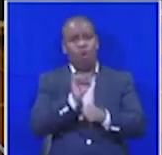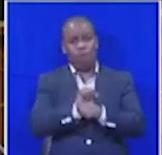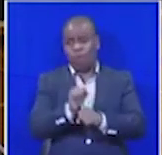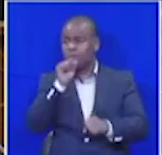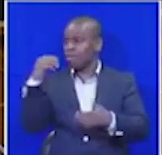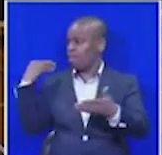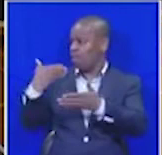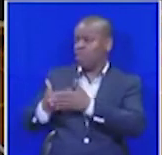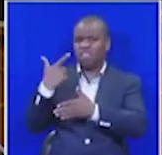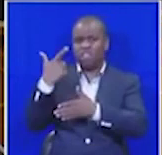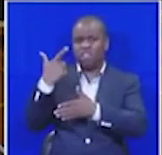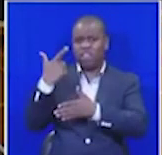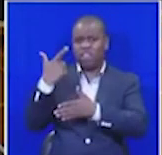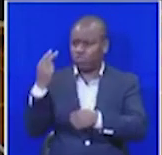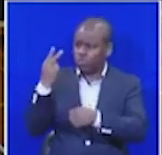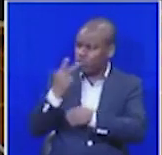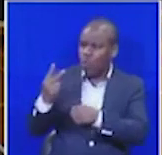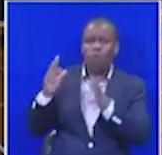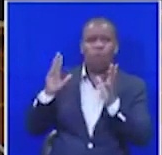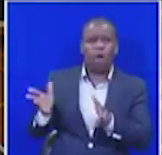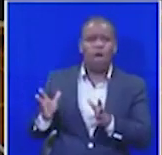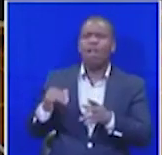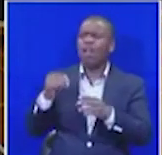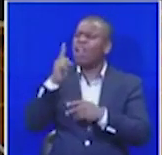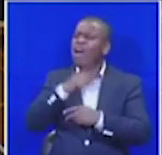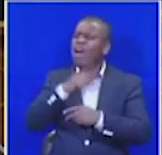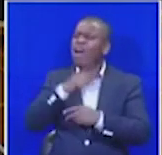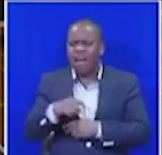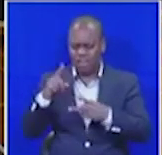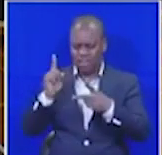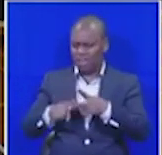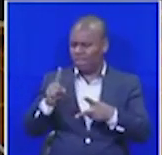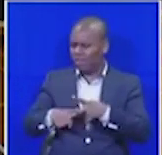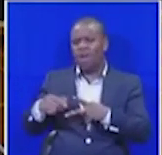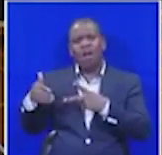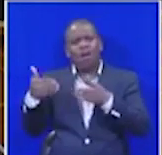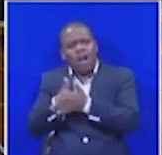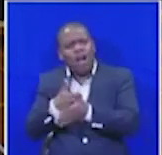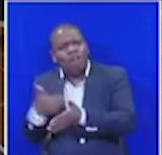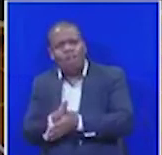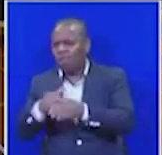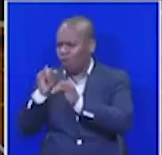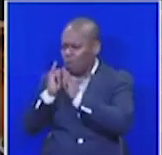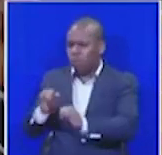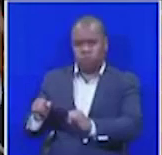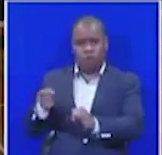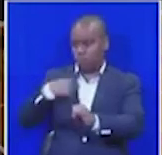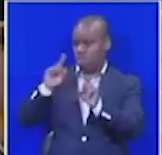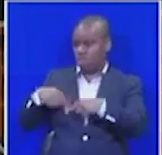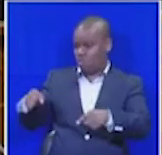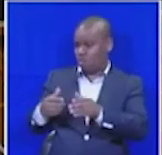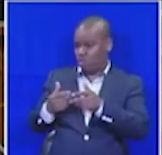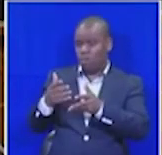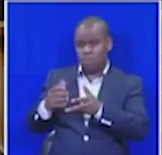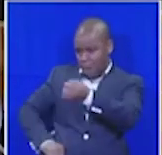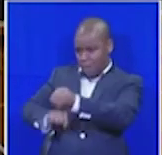last 7 years are simply lies and deceit. We cannot contemplate the allocation